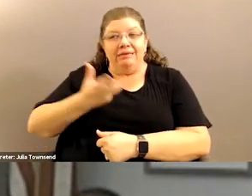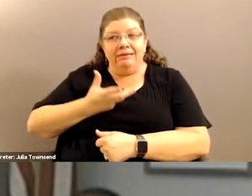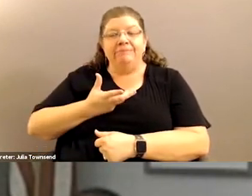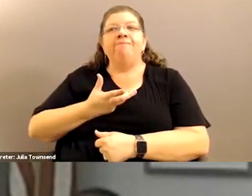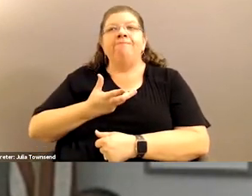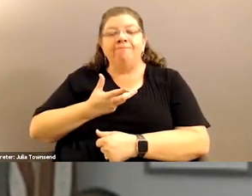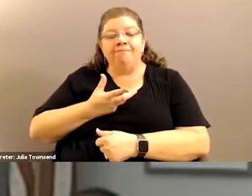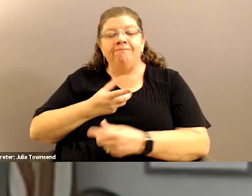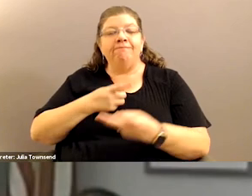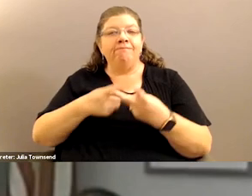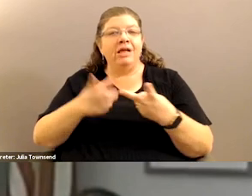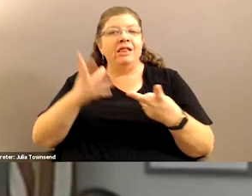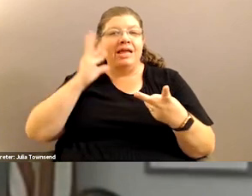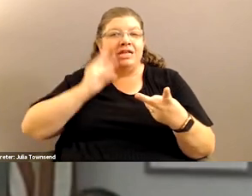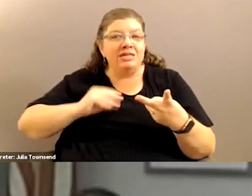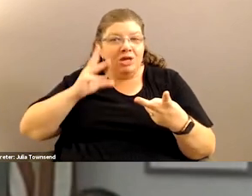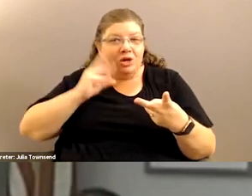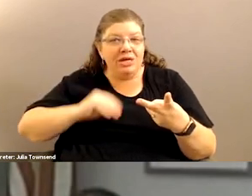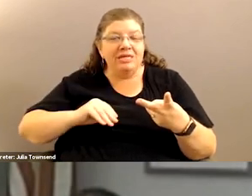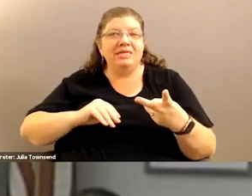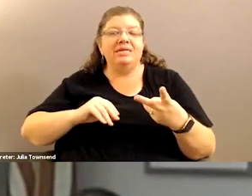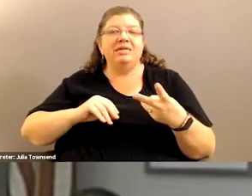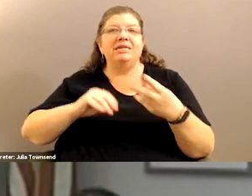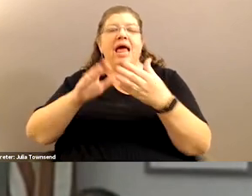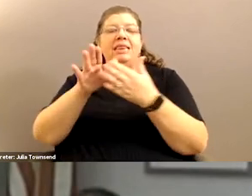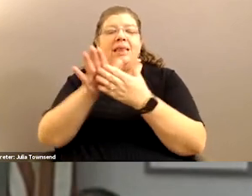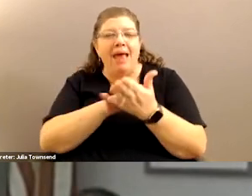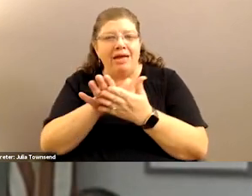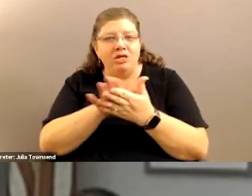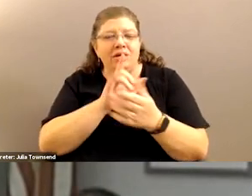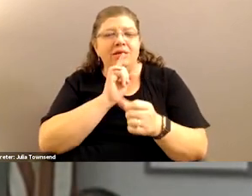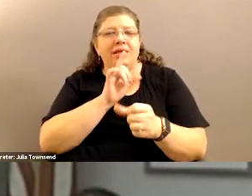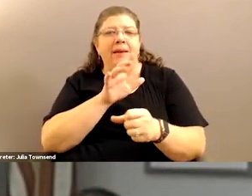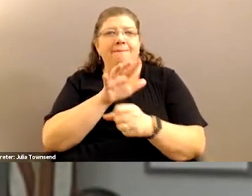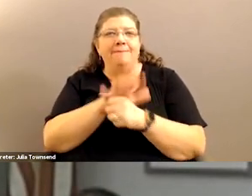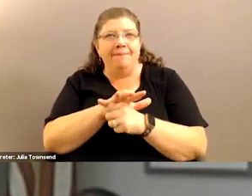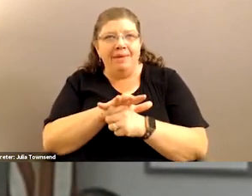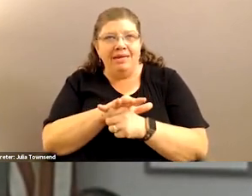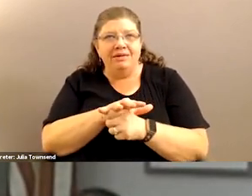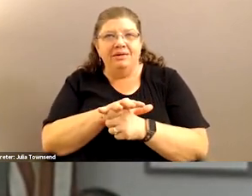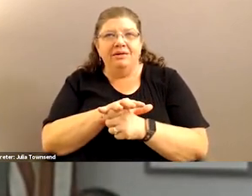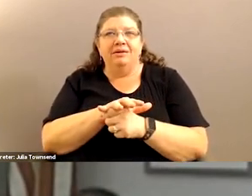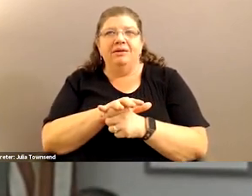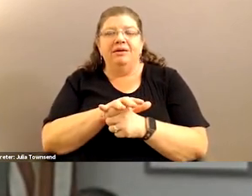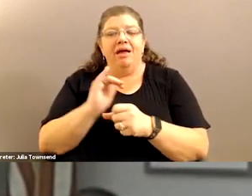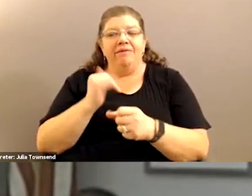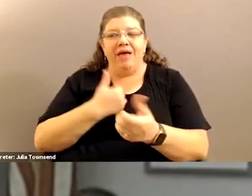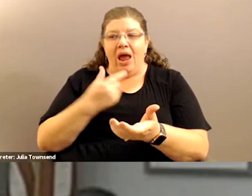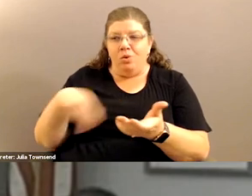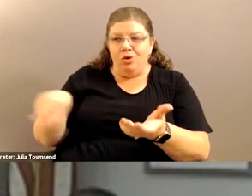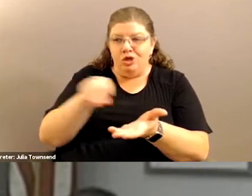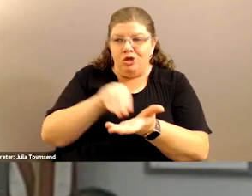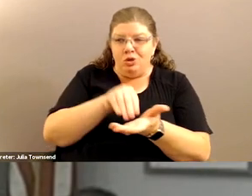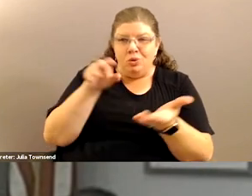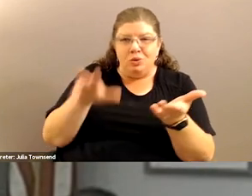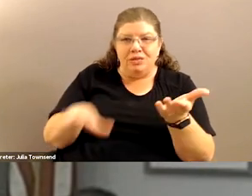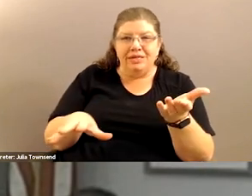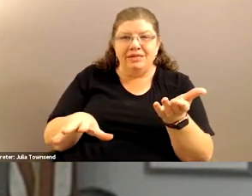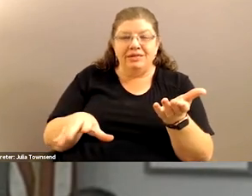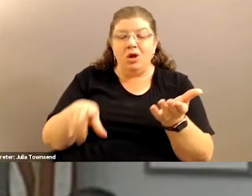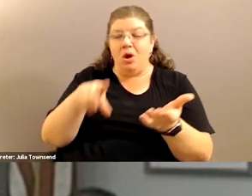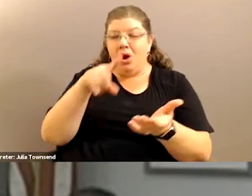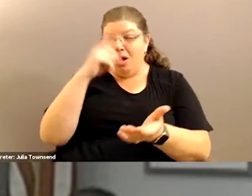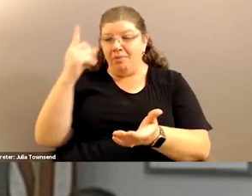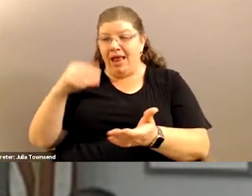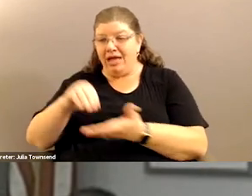along with the experiences and the passion and the commitment of our students our black student